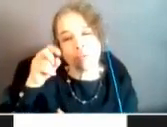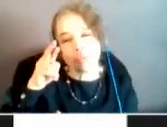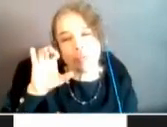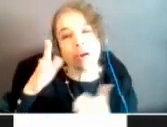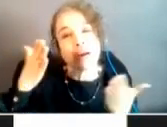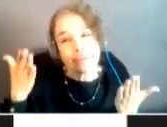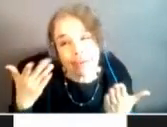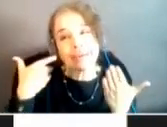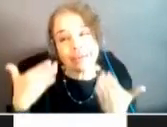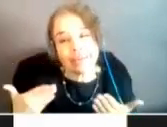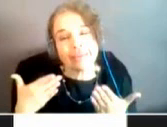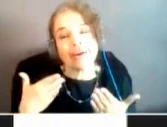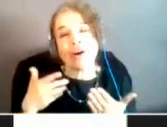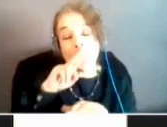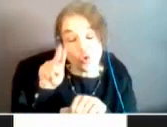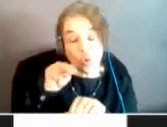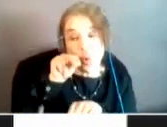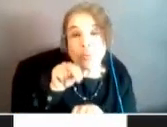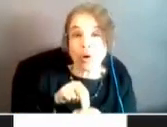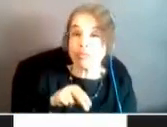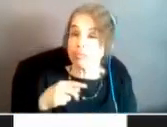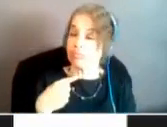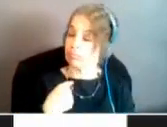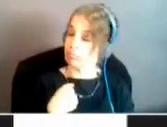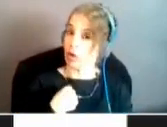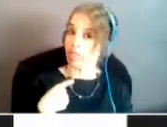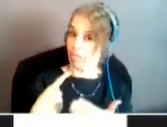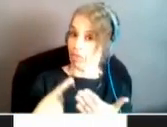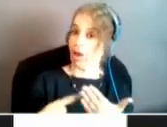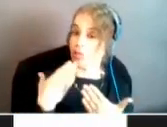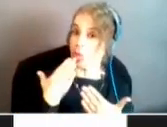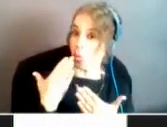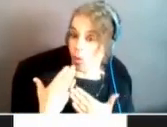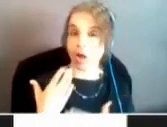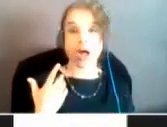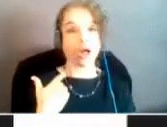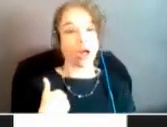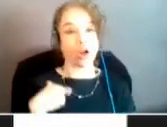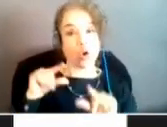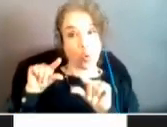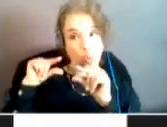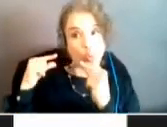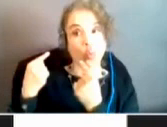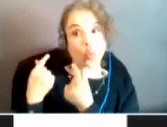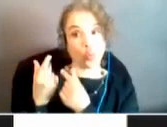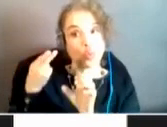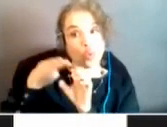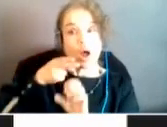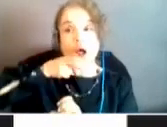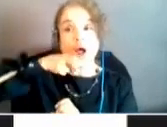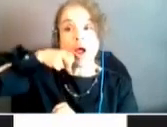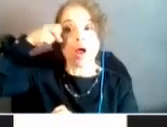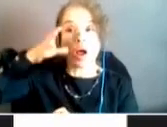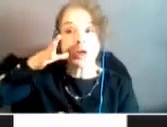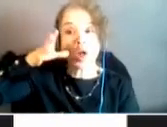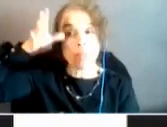here I am." And she said, "Normally, you know, I'm dealing well." She said, "I'm in a group for older parents